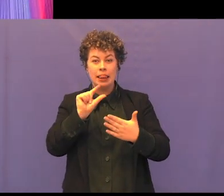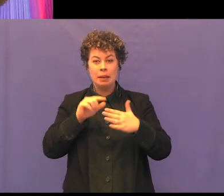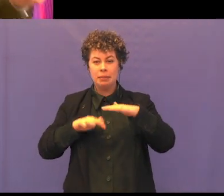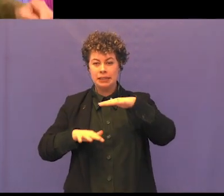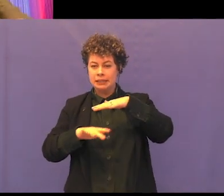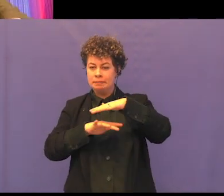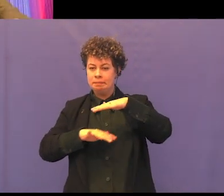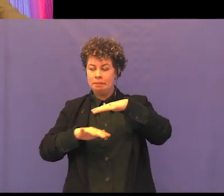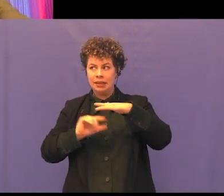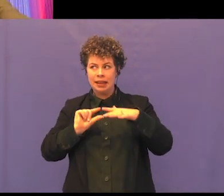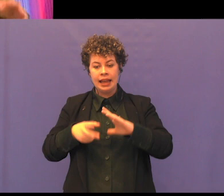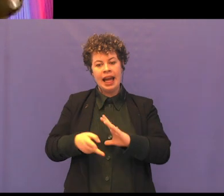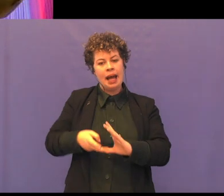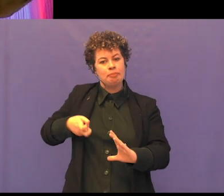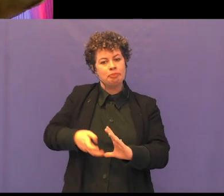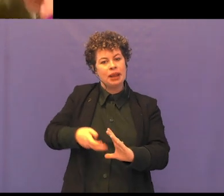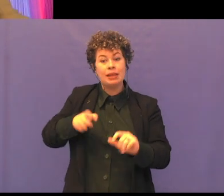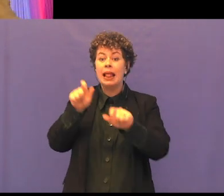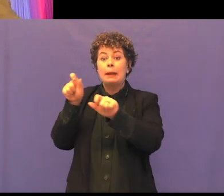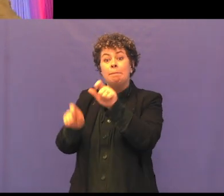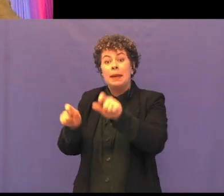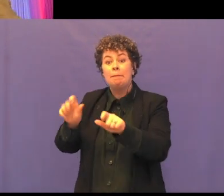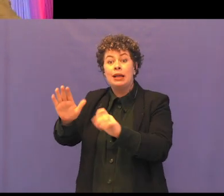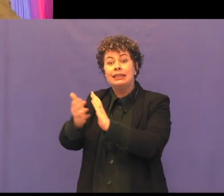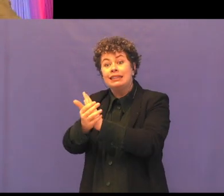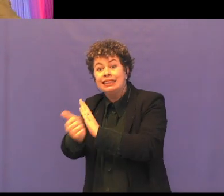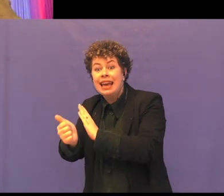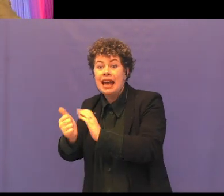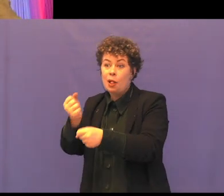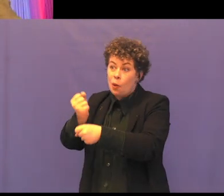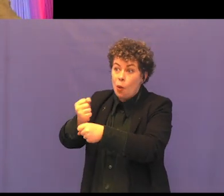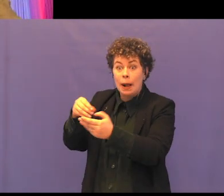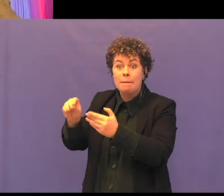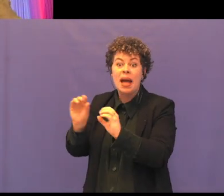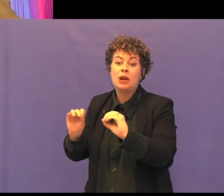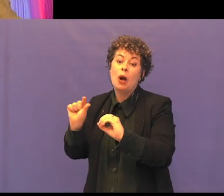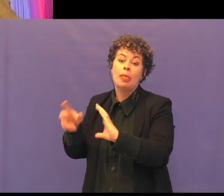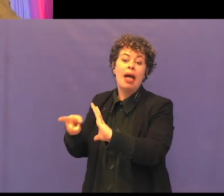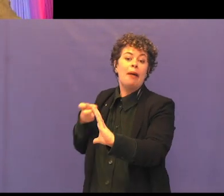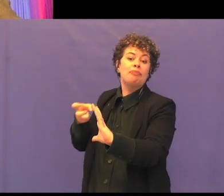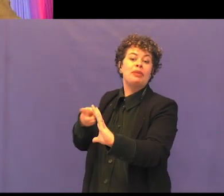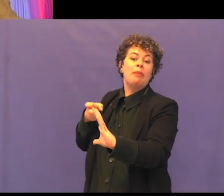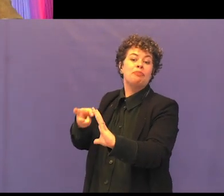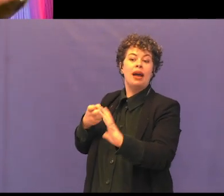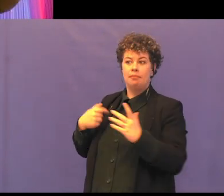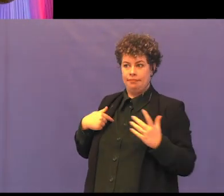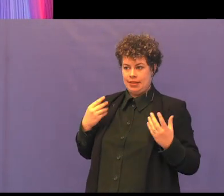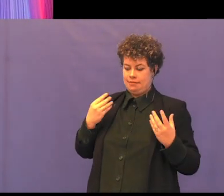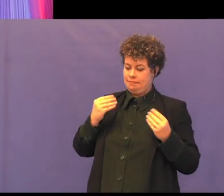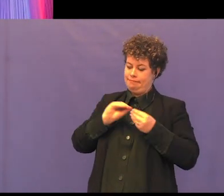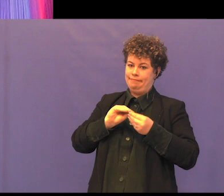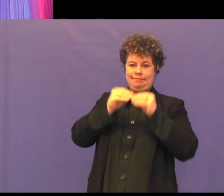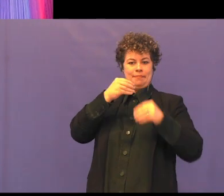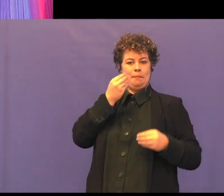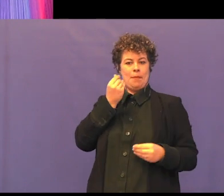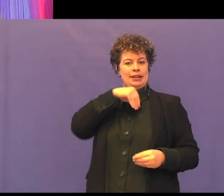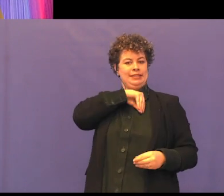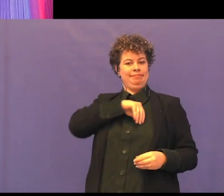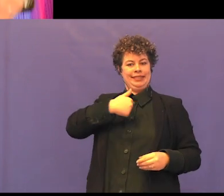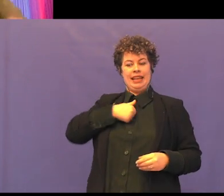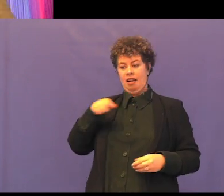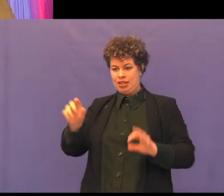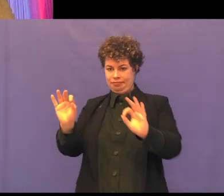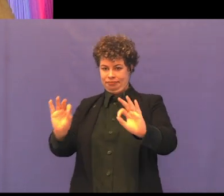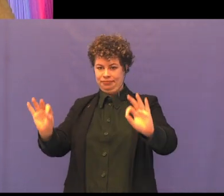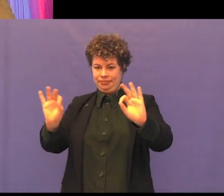And the other is a complete disregard for the if you like, the material